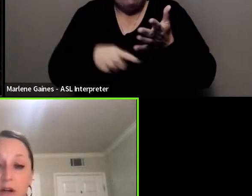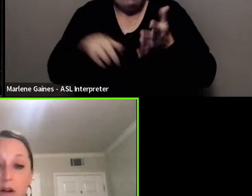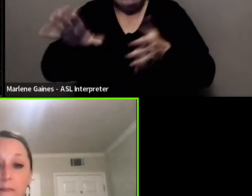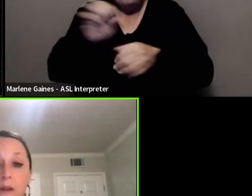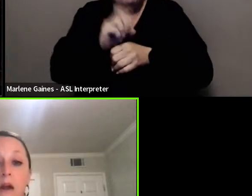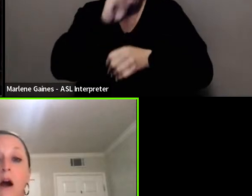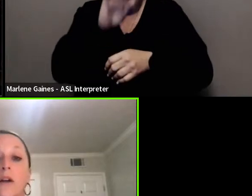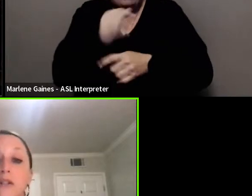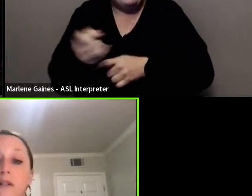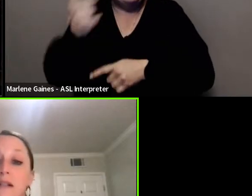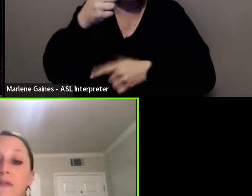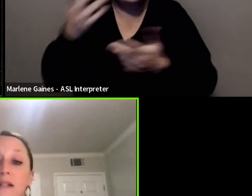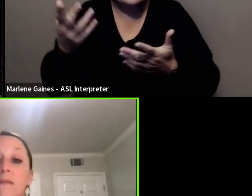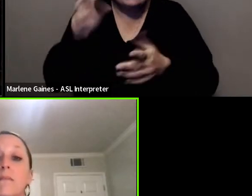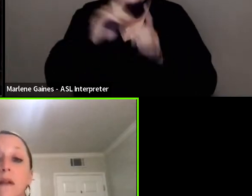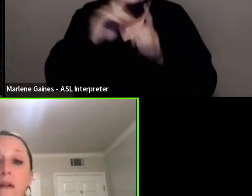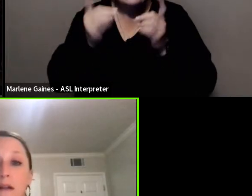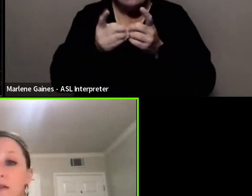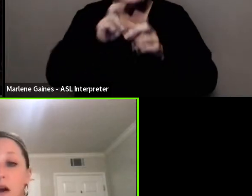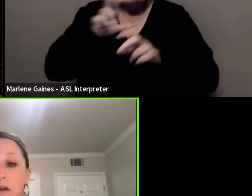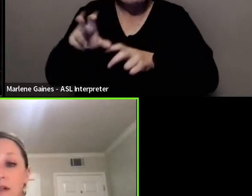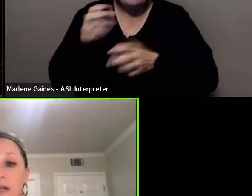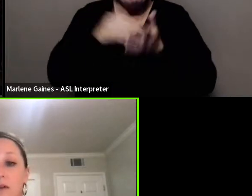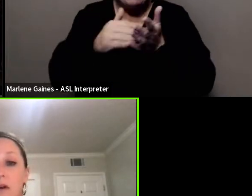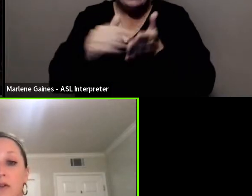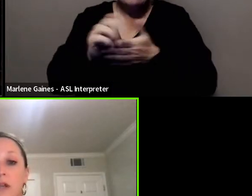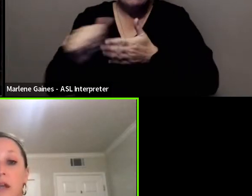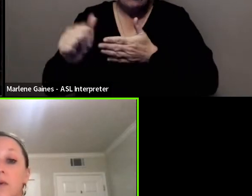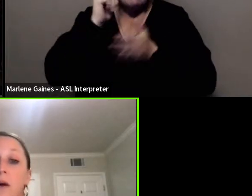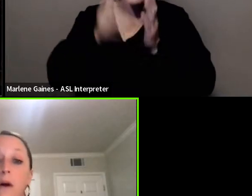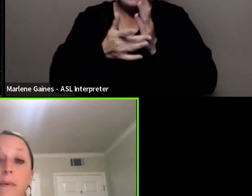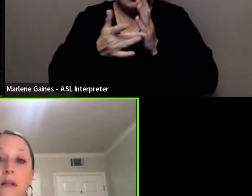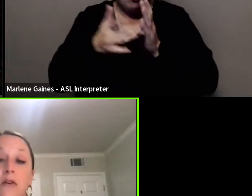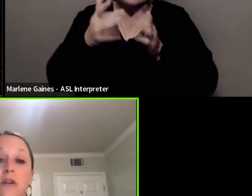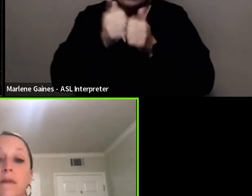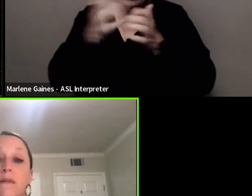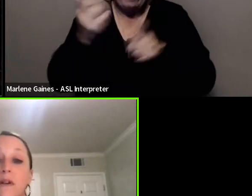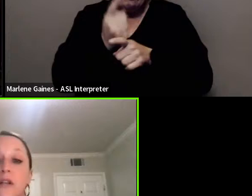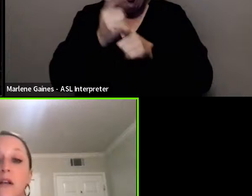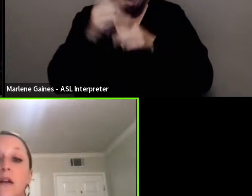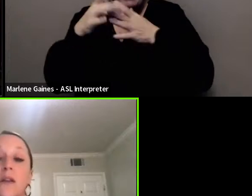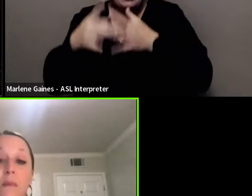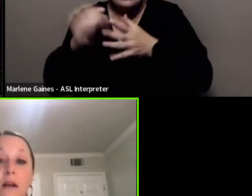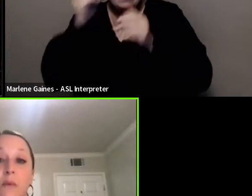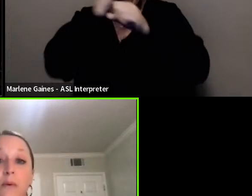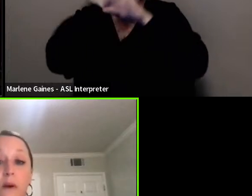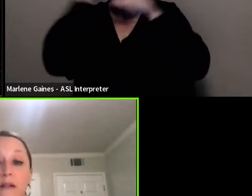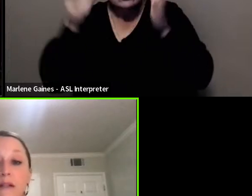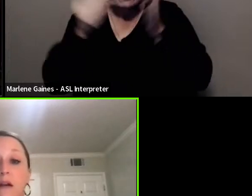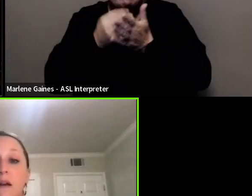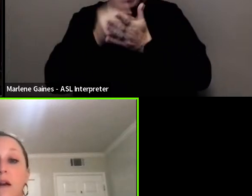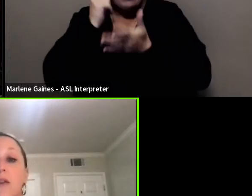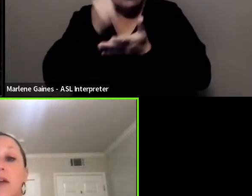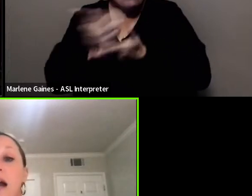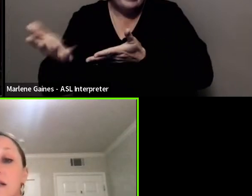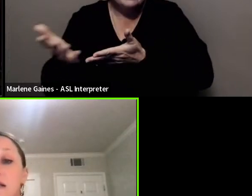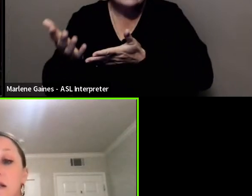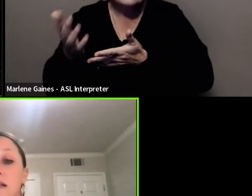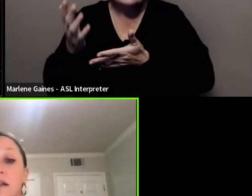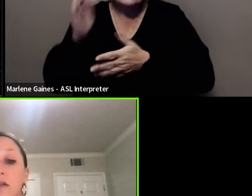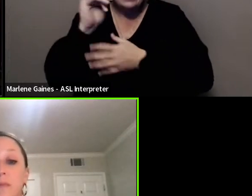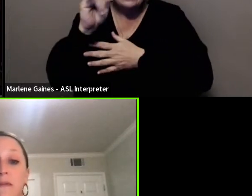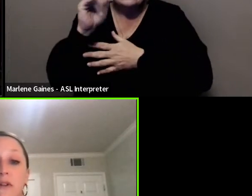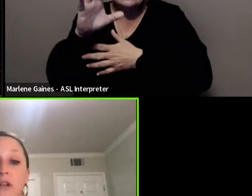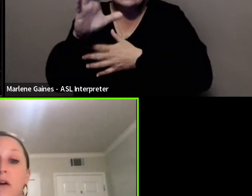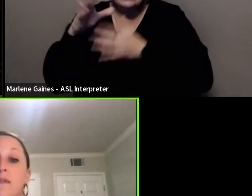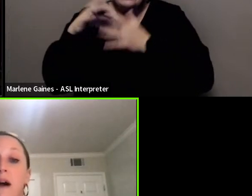like next year. Our district has invested millions of dollars in technology, and without proper leadership and vision, the money will be wasted. The